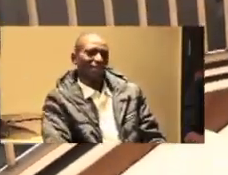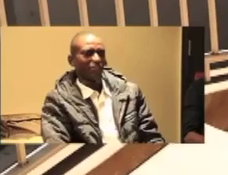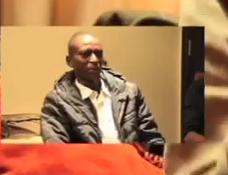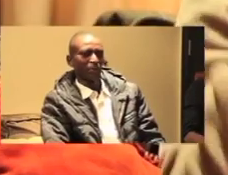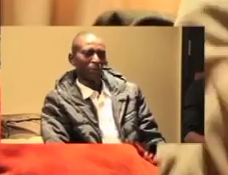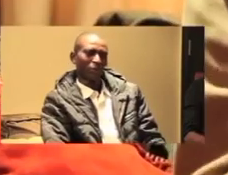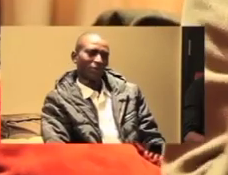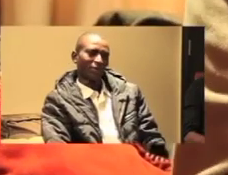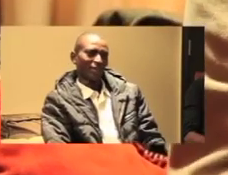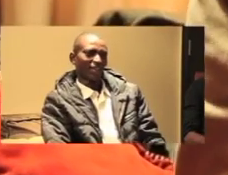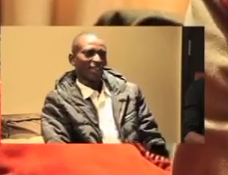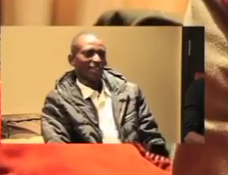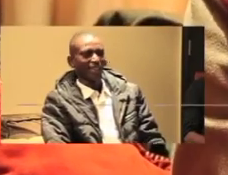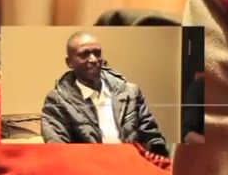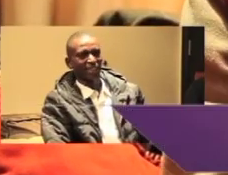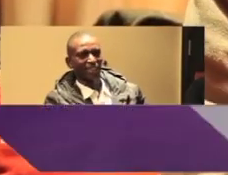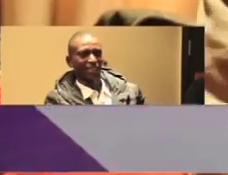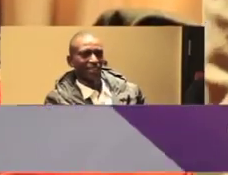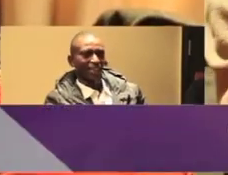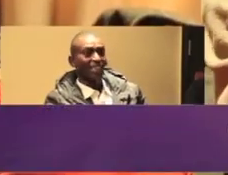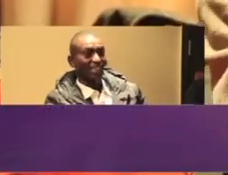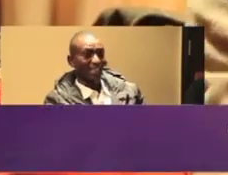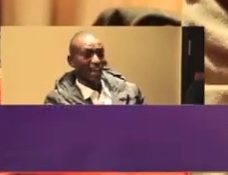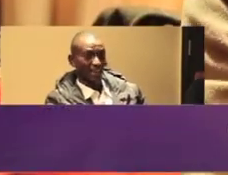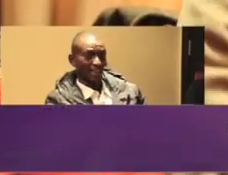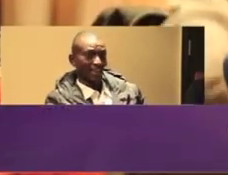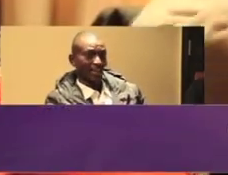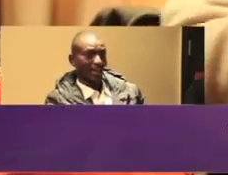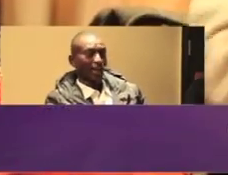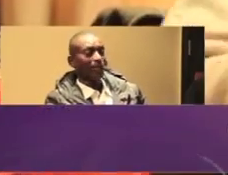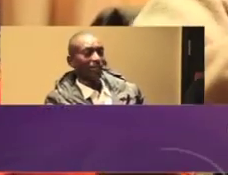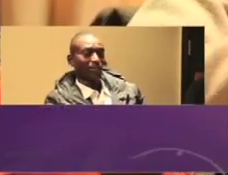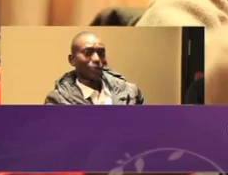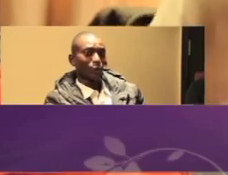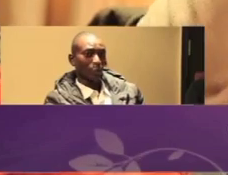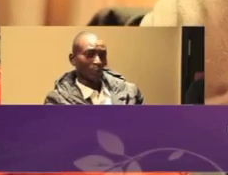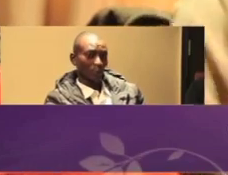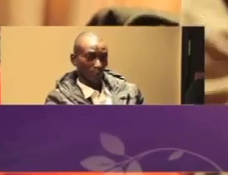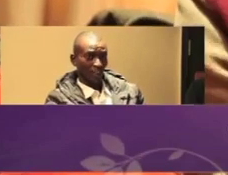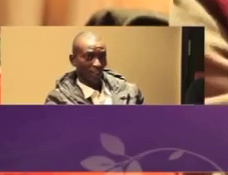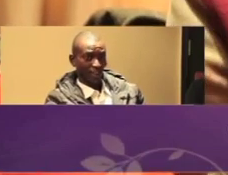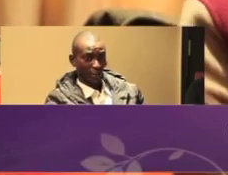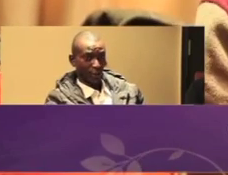Some deaf people think it is hard, but